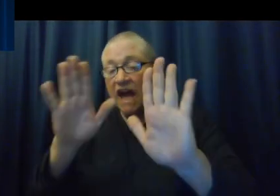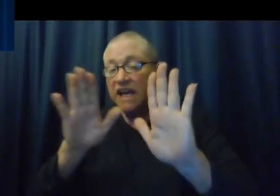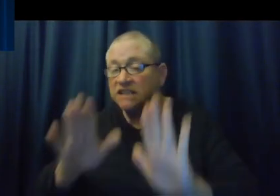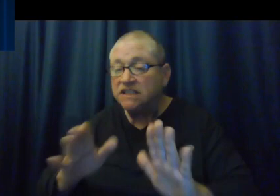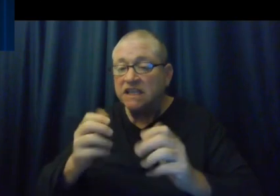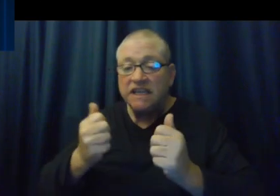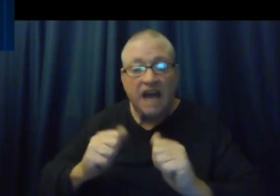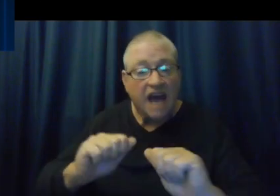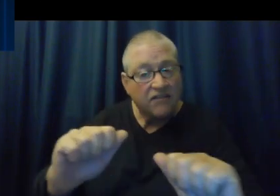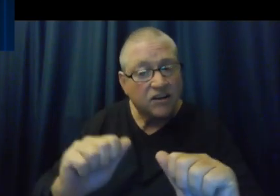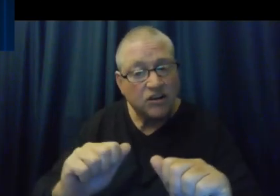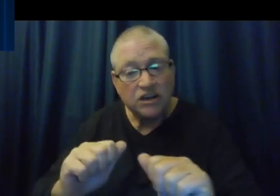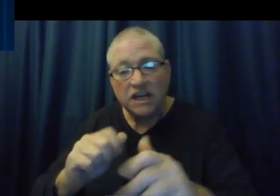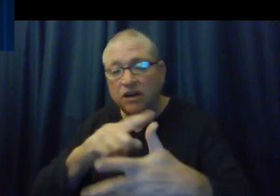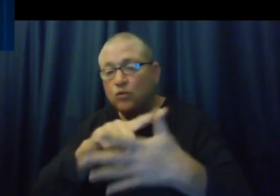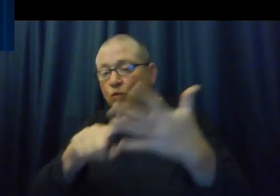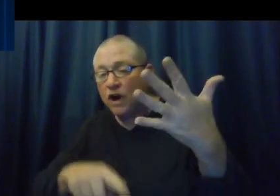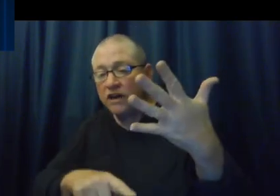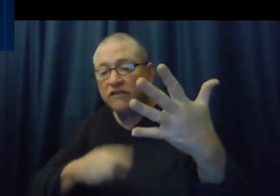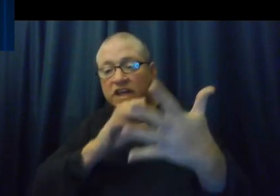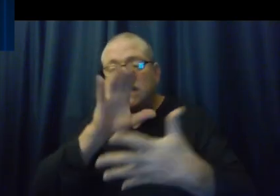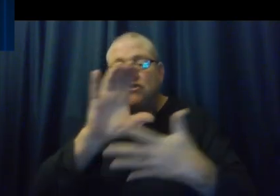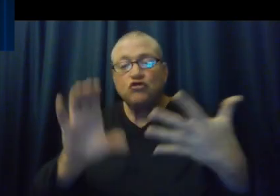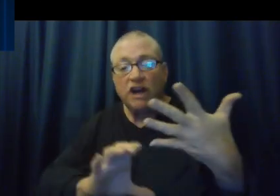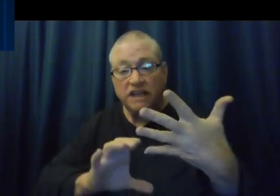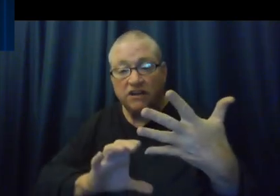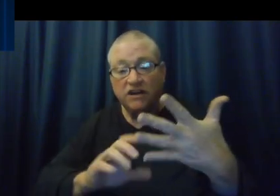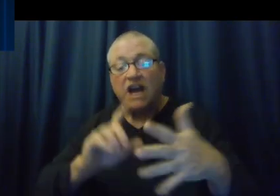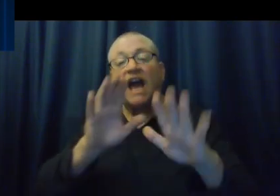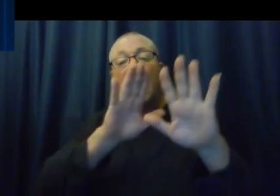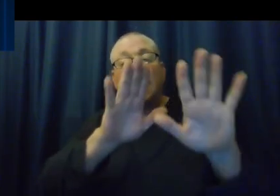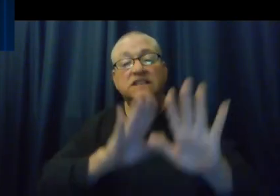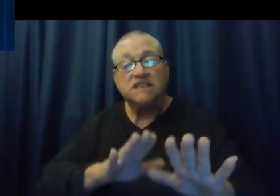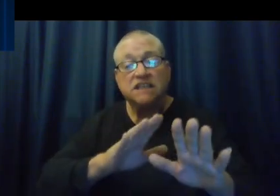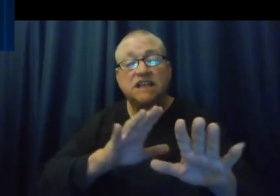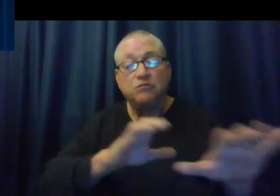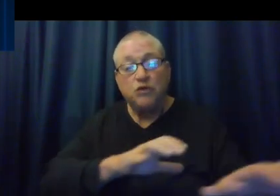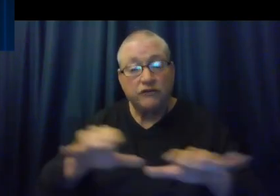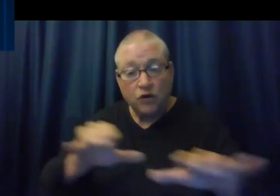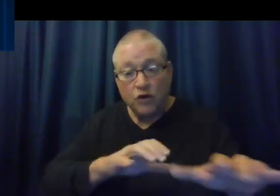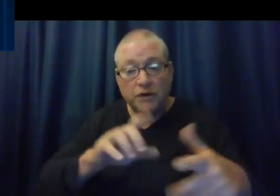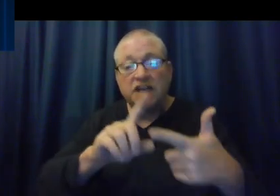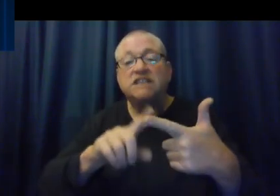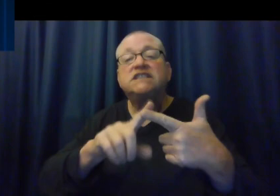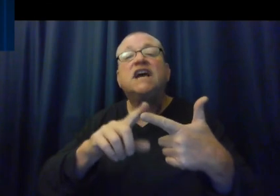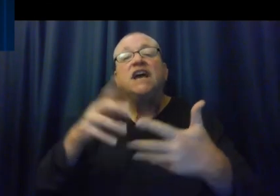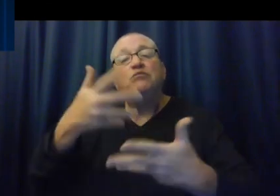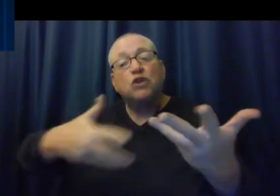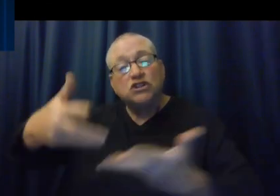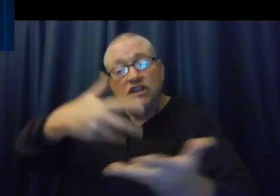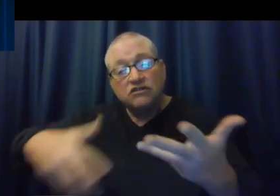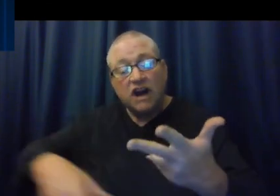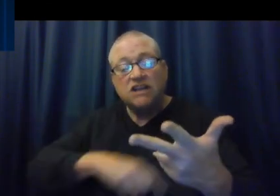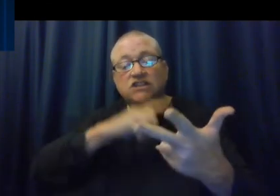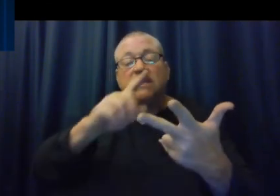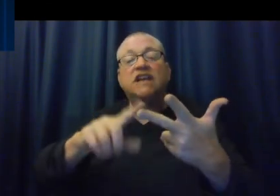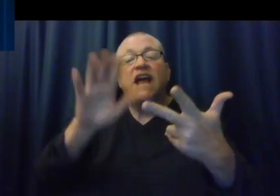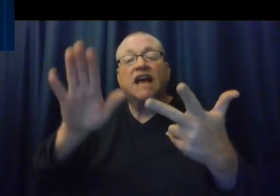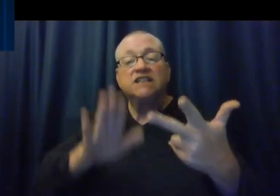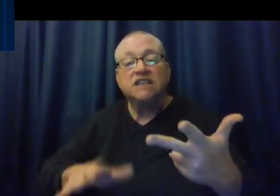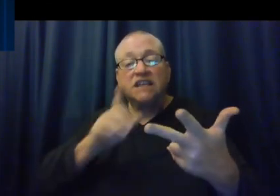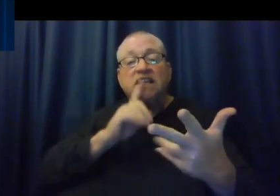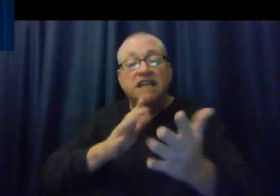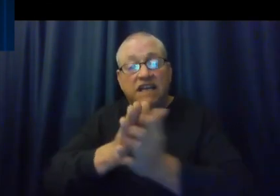of performance that demonstrates exceptional effort in one or more of the following criteria: excellence in performance, excellence in